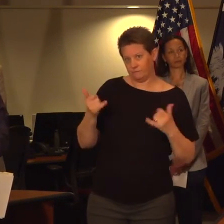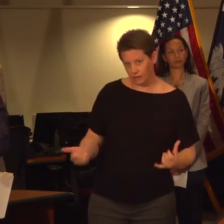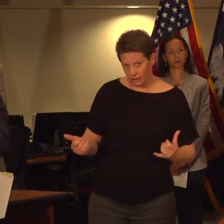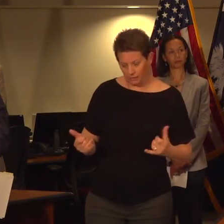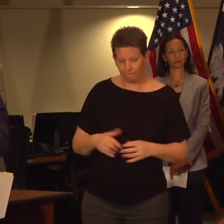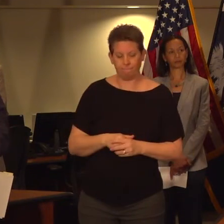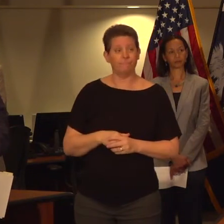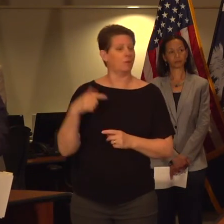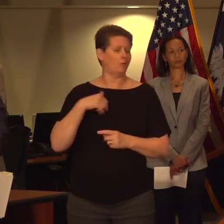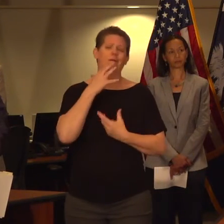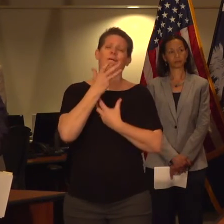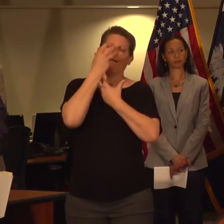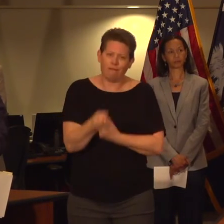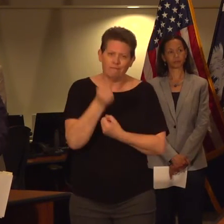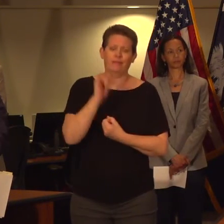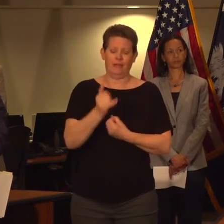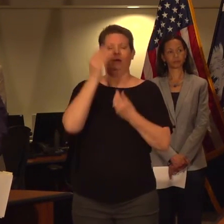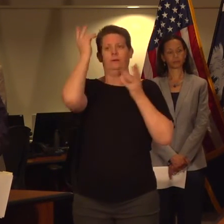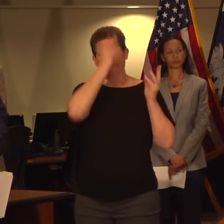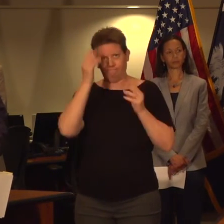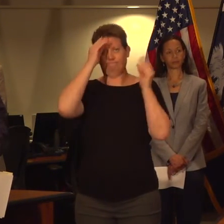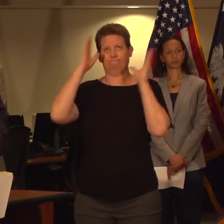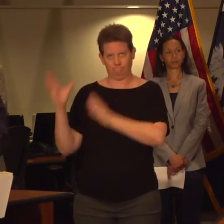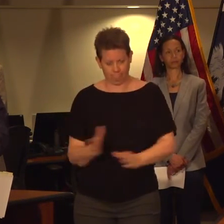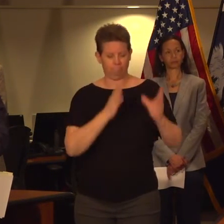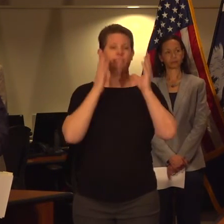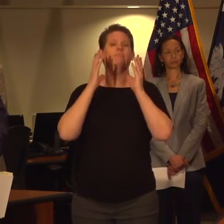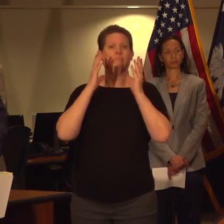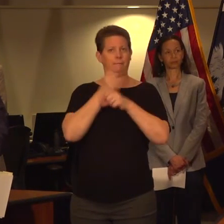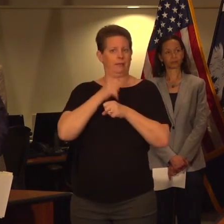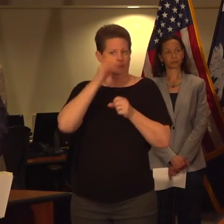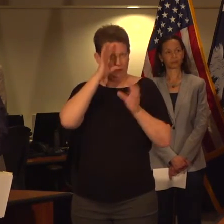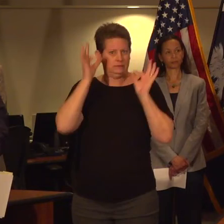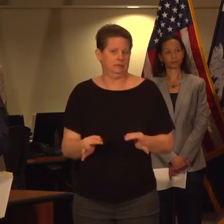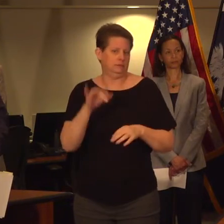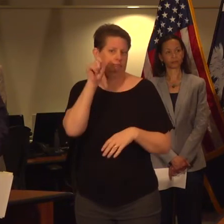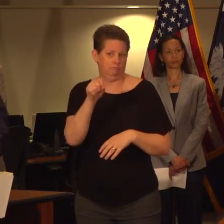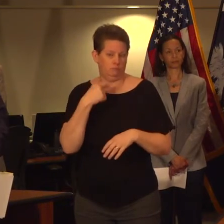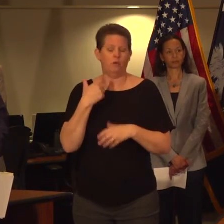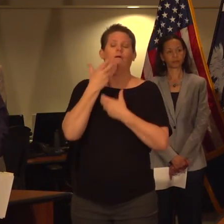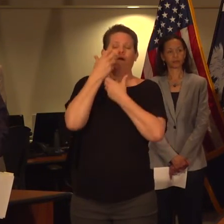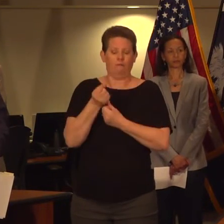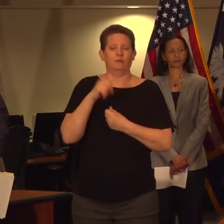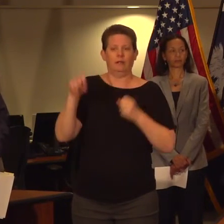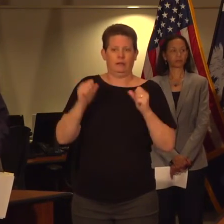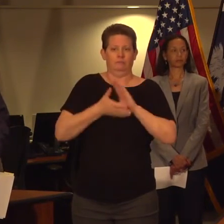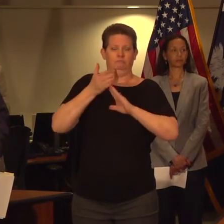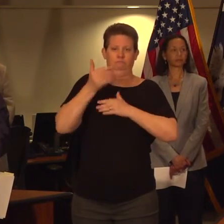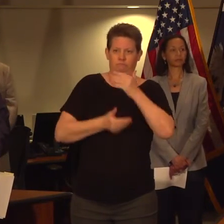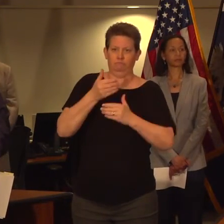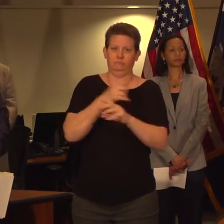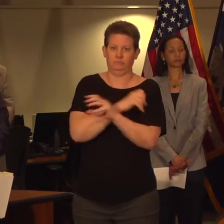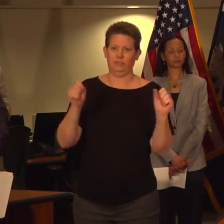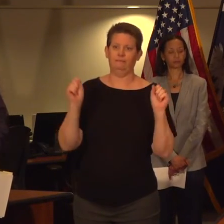thought out step, and we are confident that the people will be able to operate safely with it. Yes, sir. Dr.